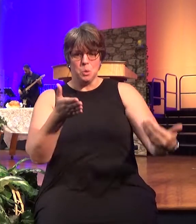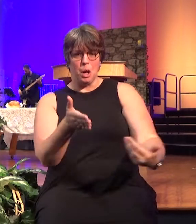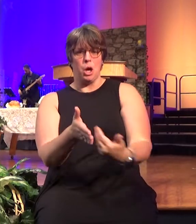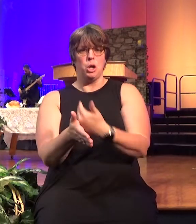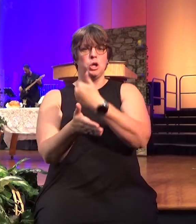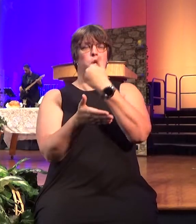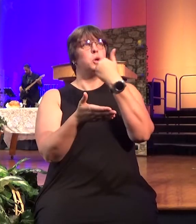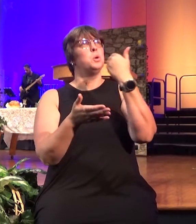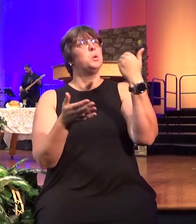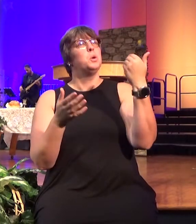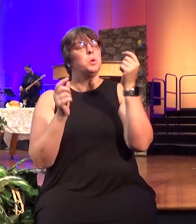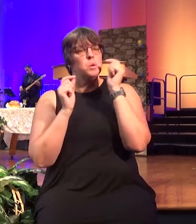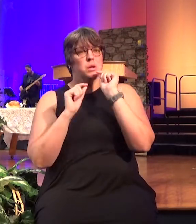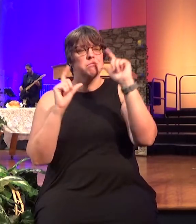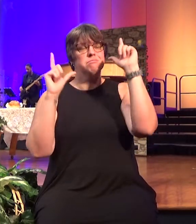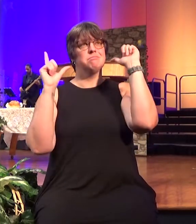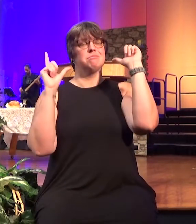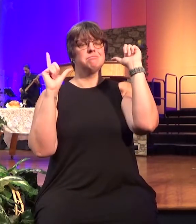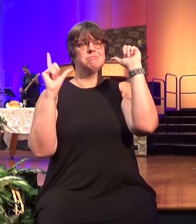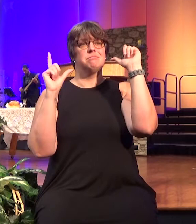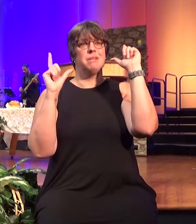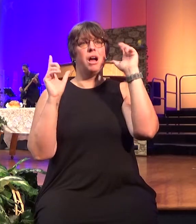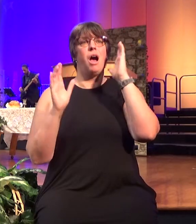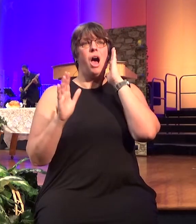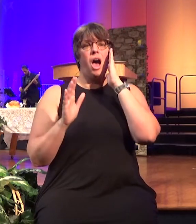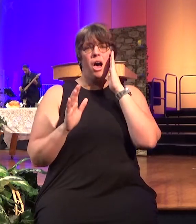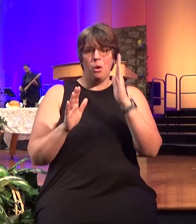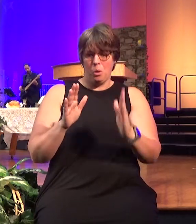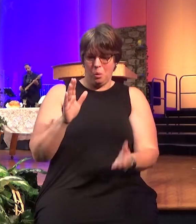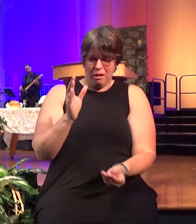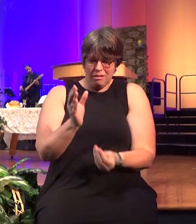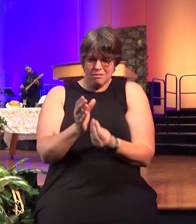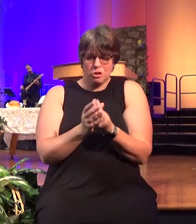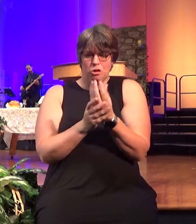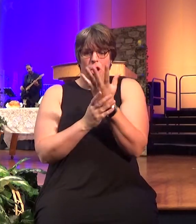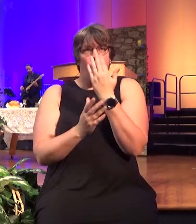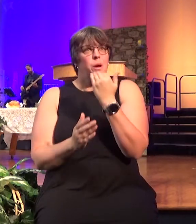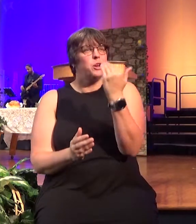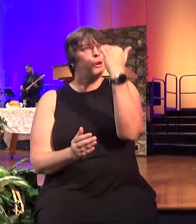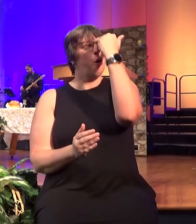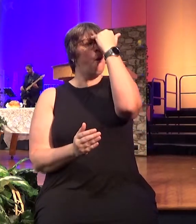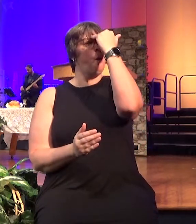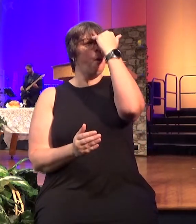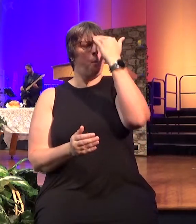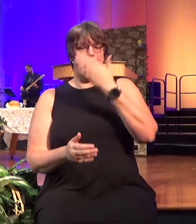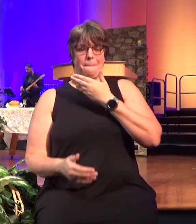divide, and I will grow to know a better me.